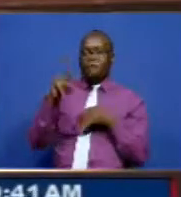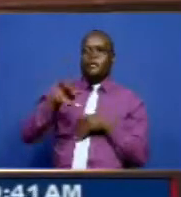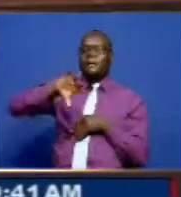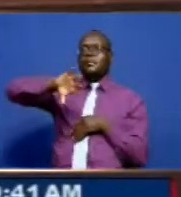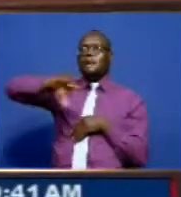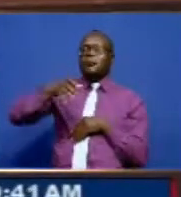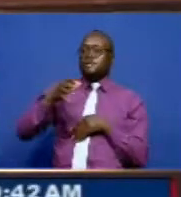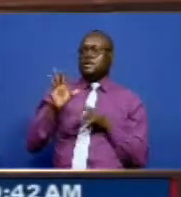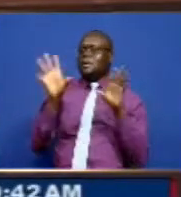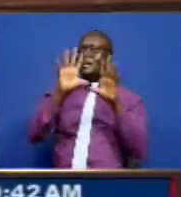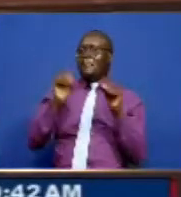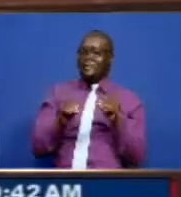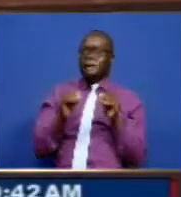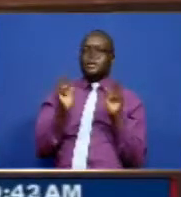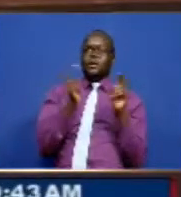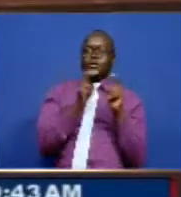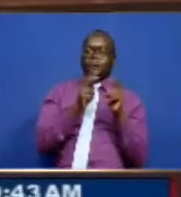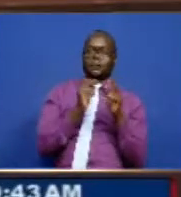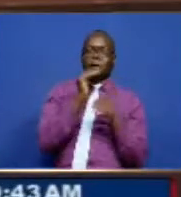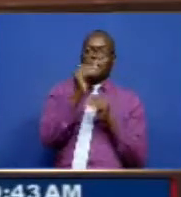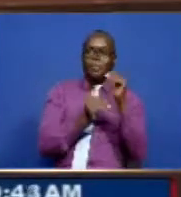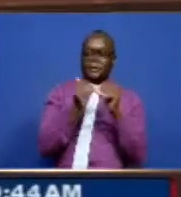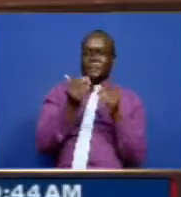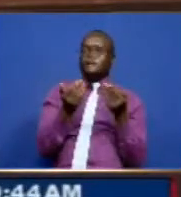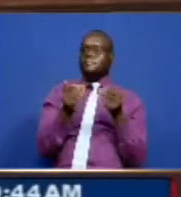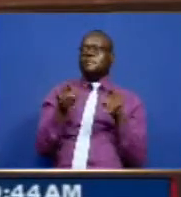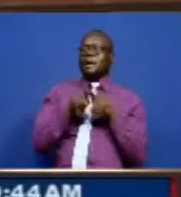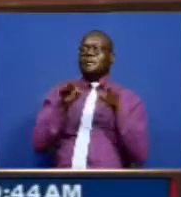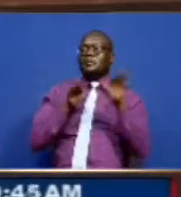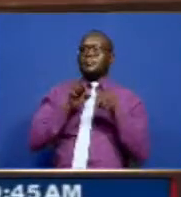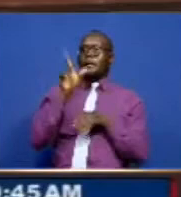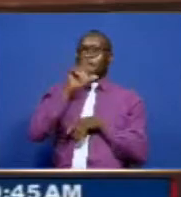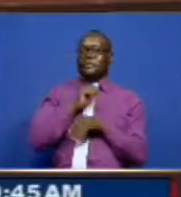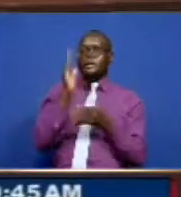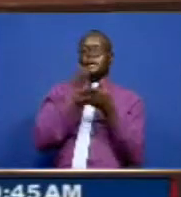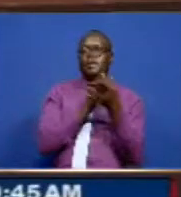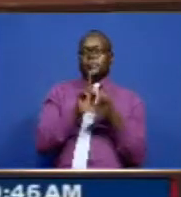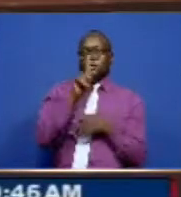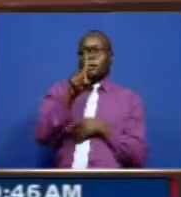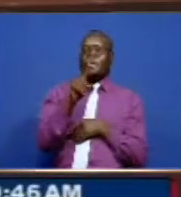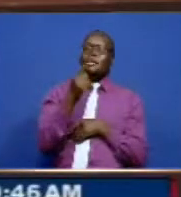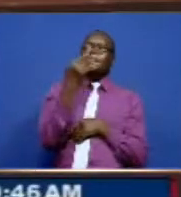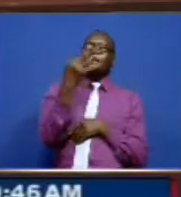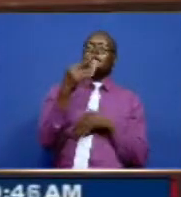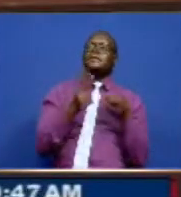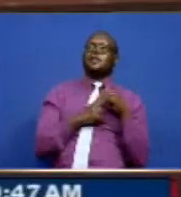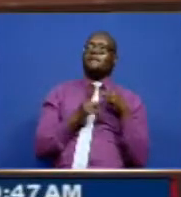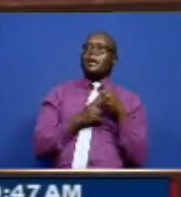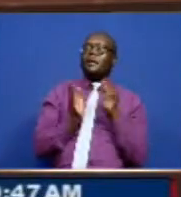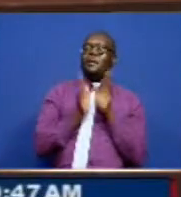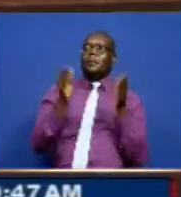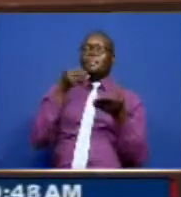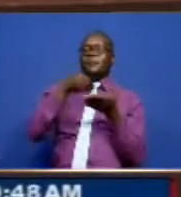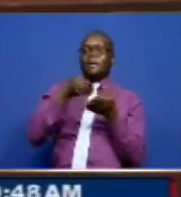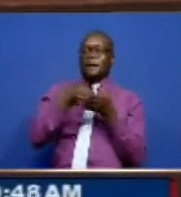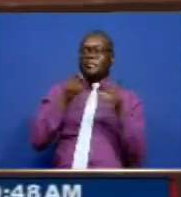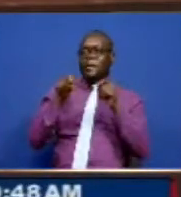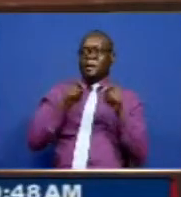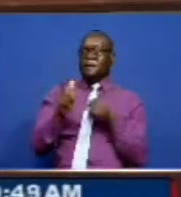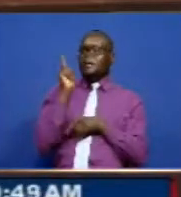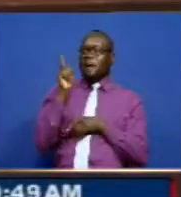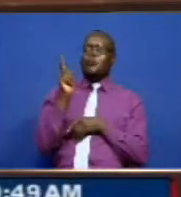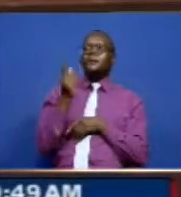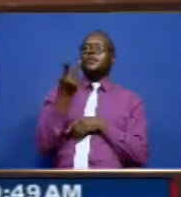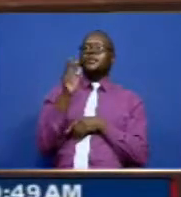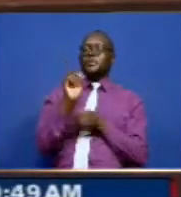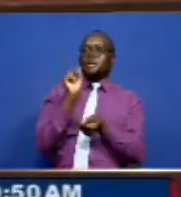budget consultation process as stipulated in Section 137 of the Public Finance Management Act